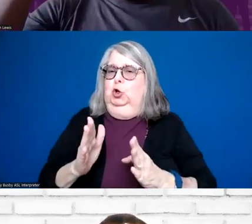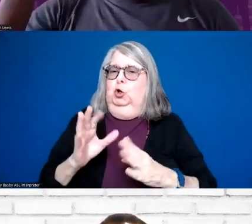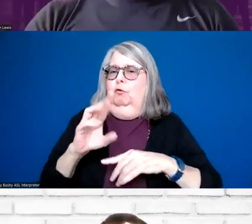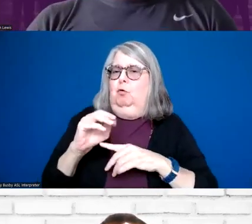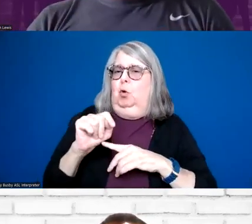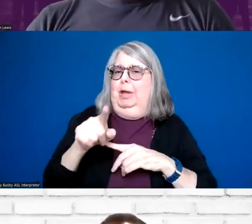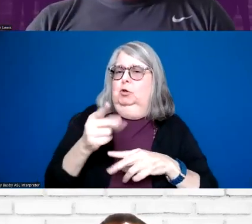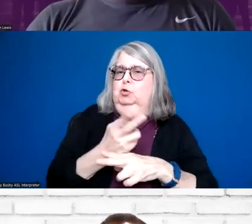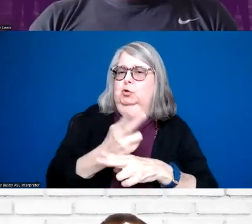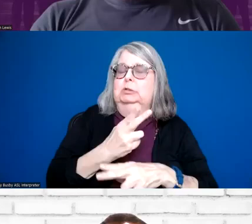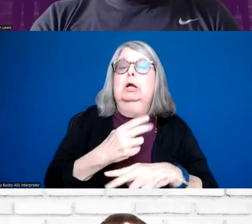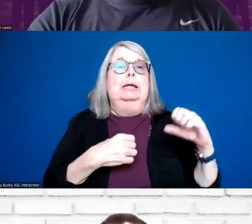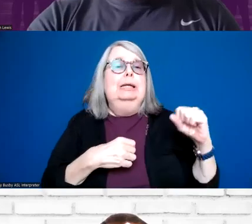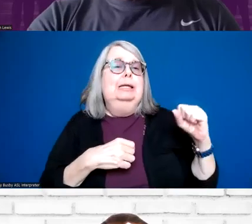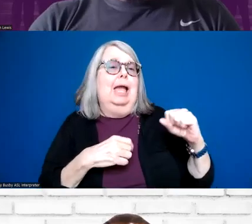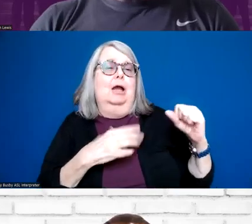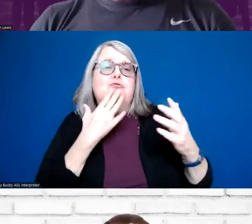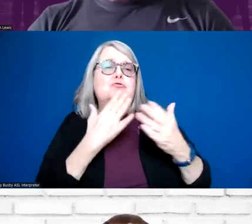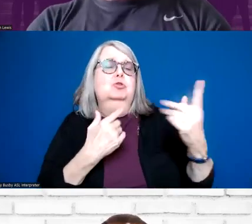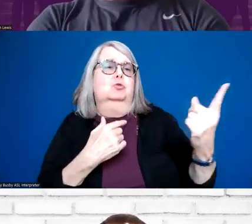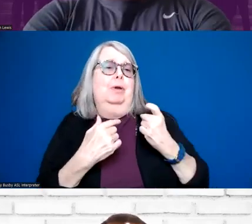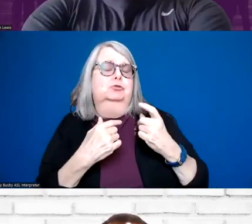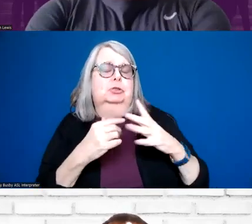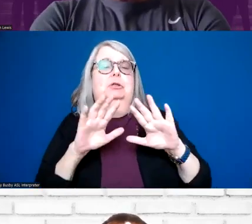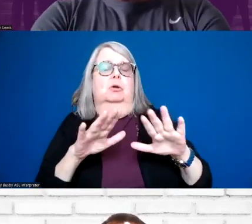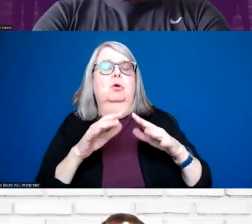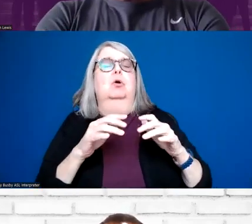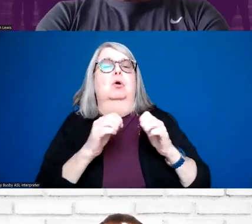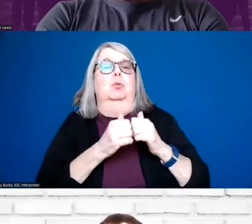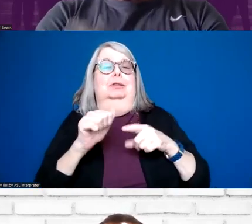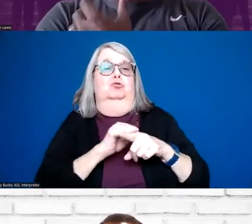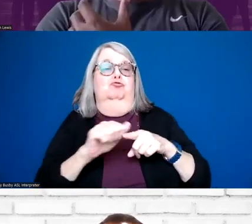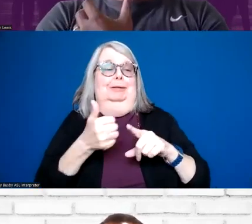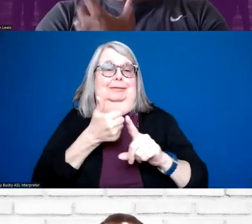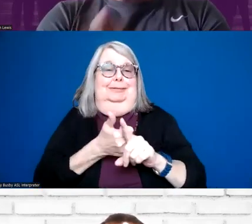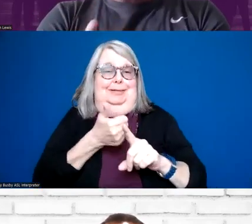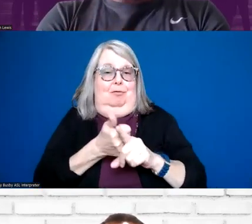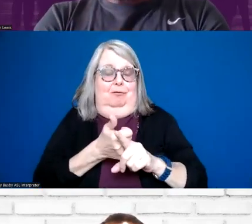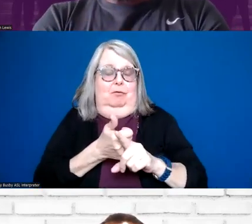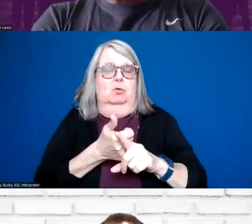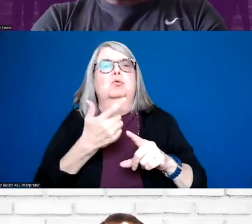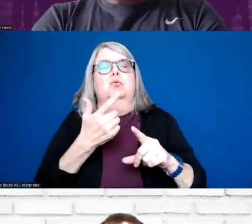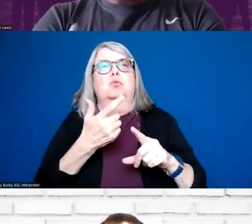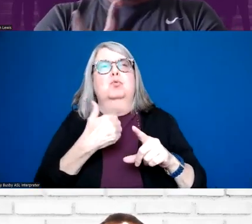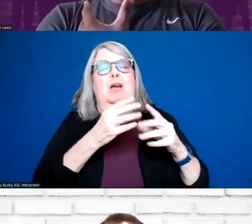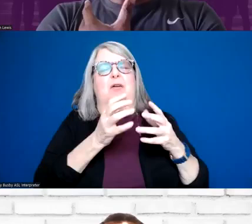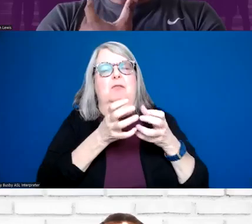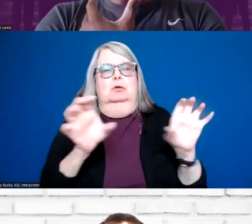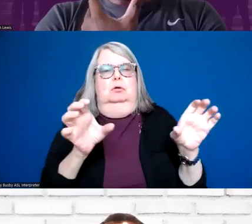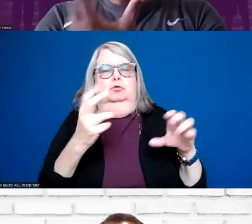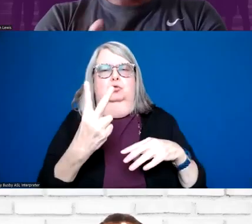utilized? Yeah. So excellent question. So with the training itself, so we have it broken up into 2 tiers.